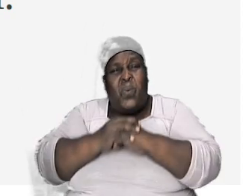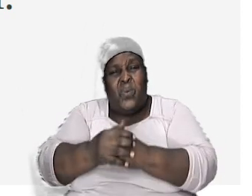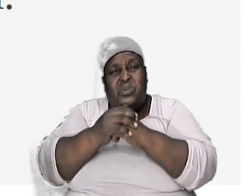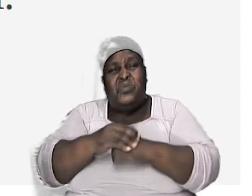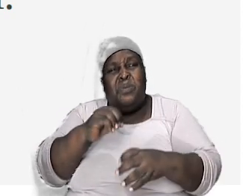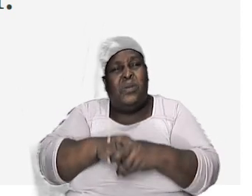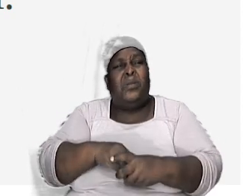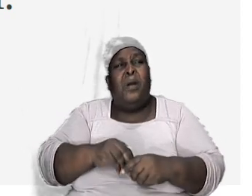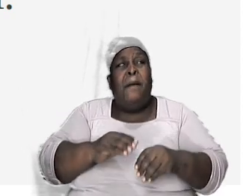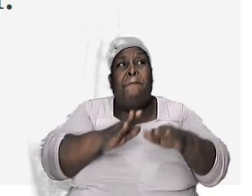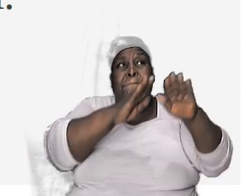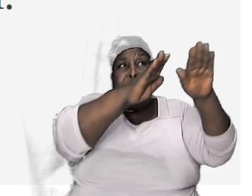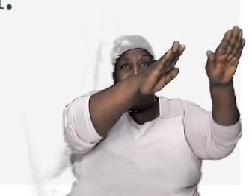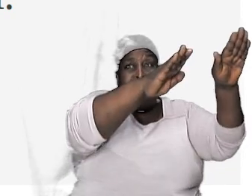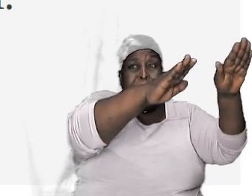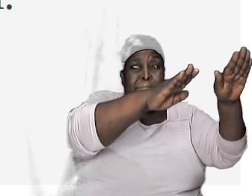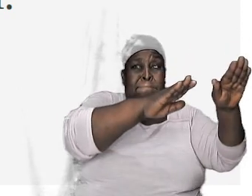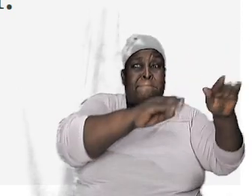get there?